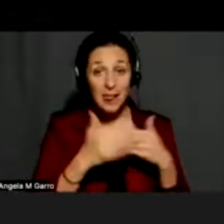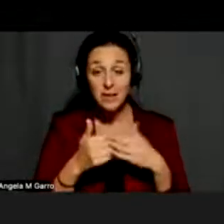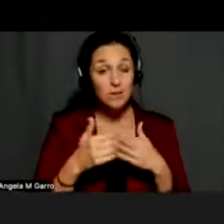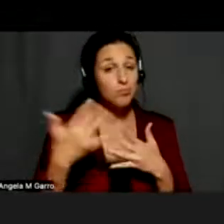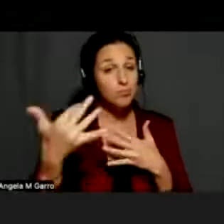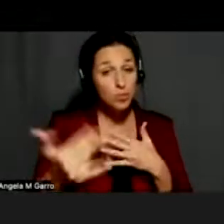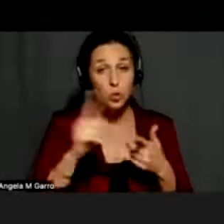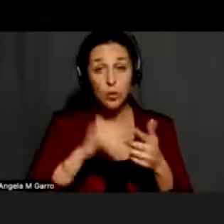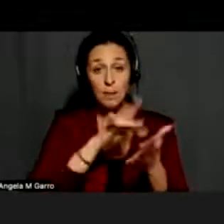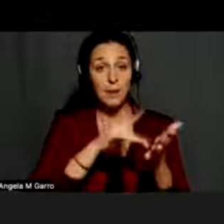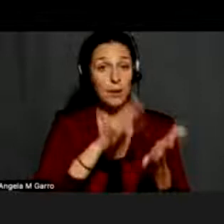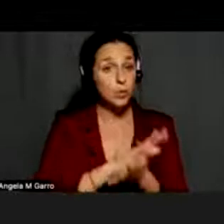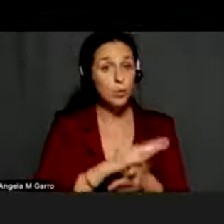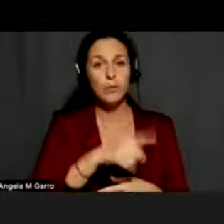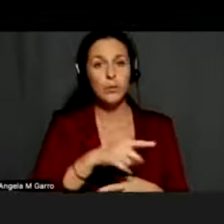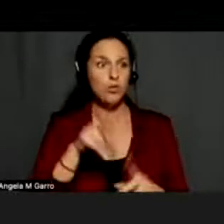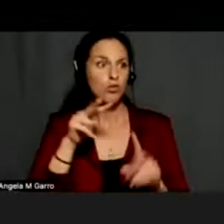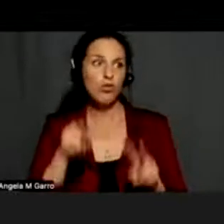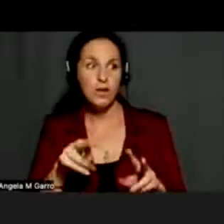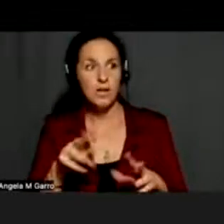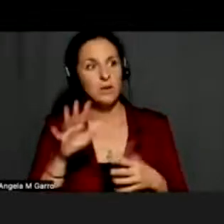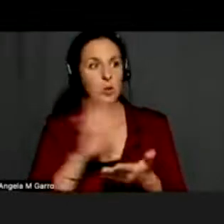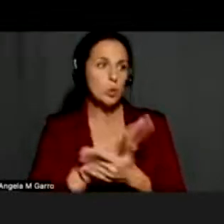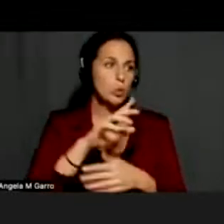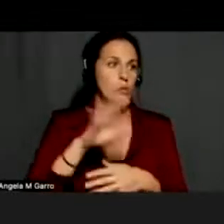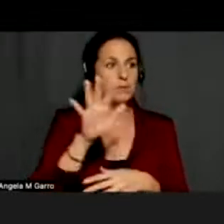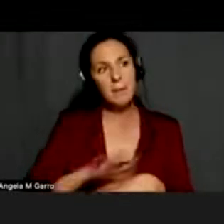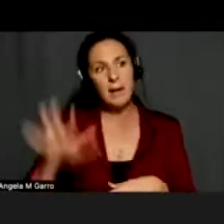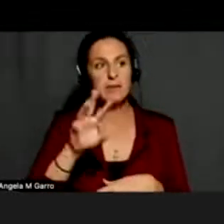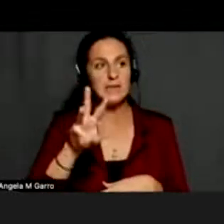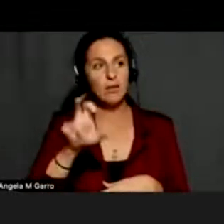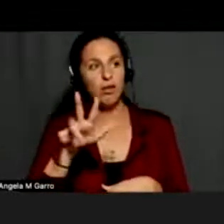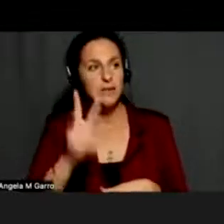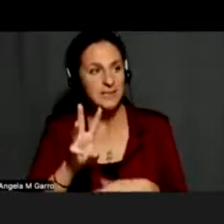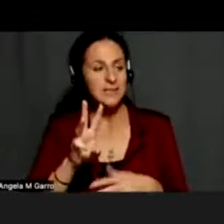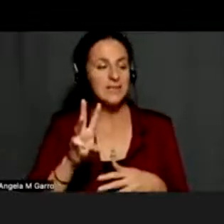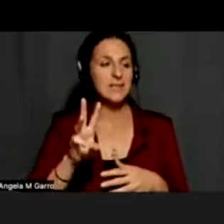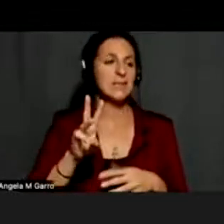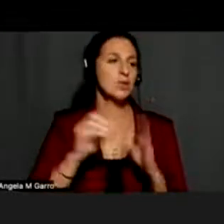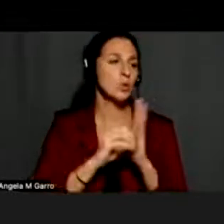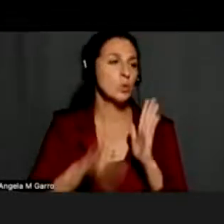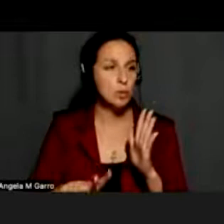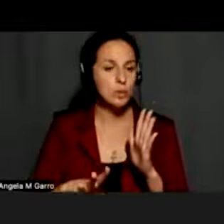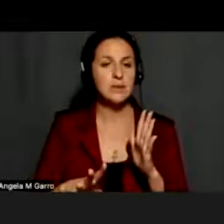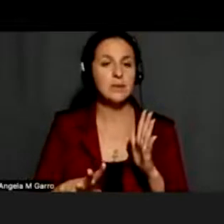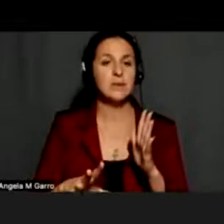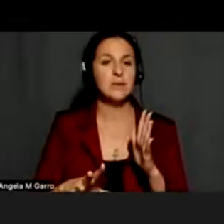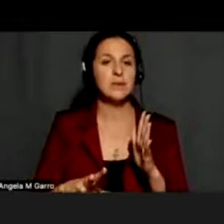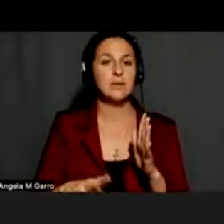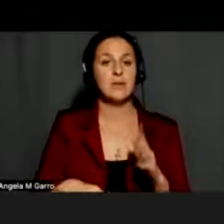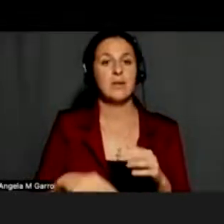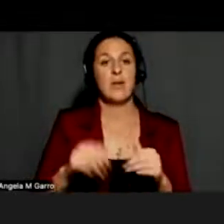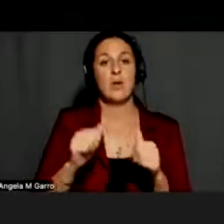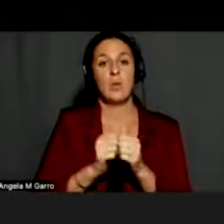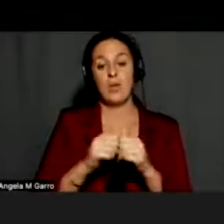school, you're really looking at a school about 636 students with the asterisk down below